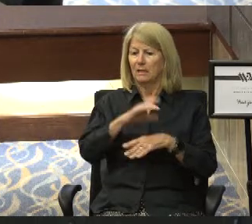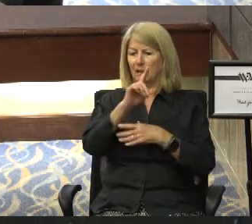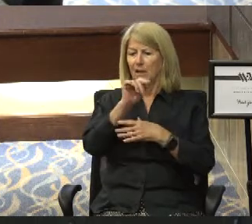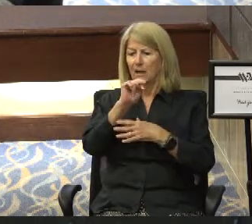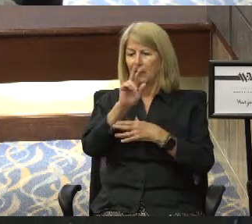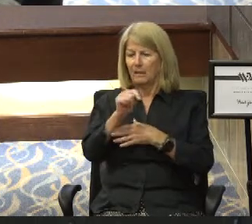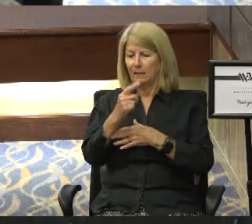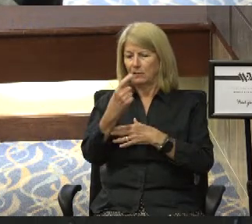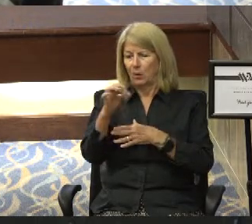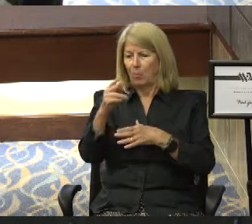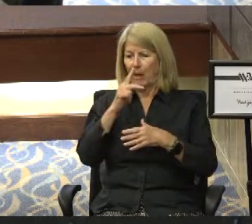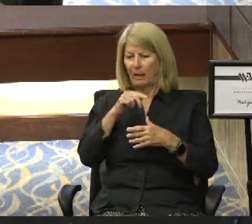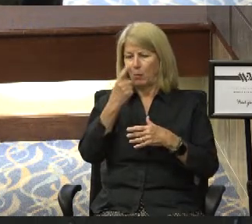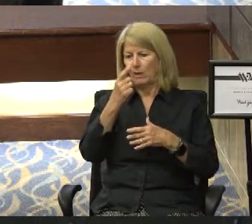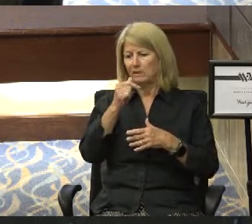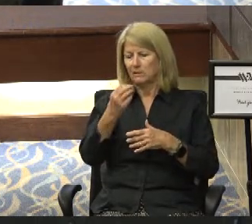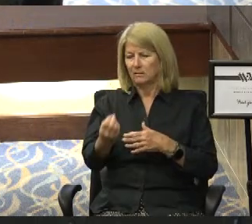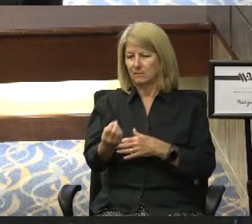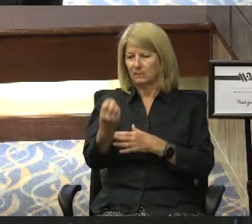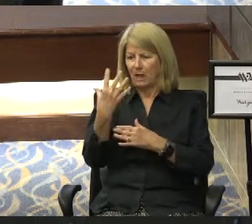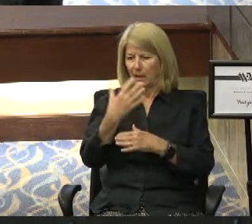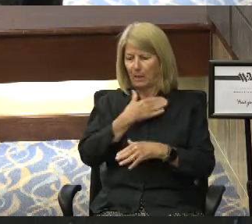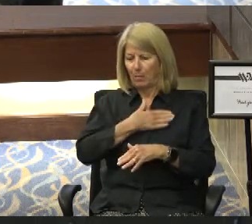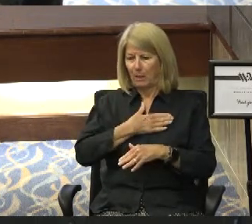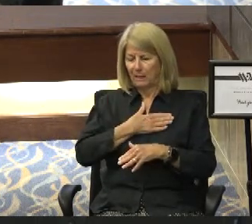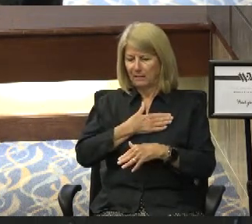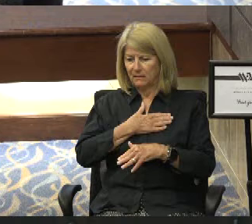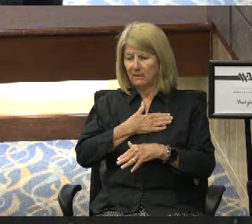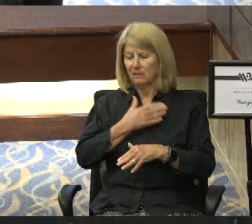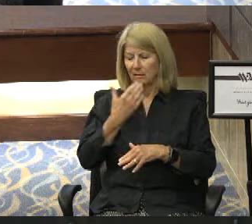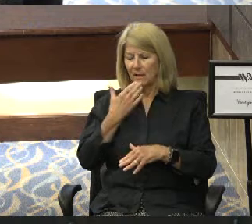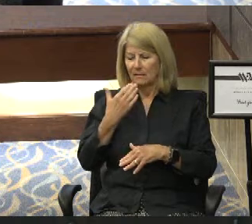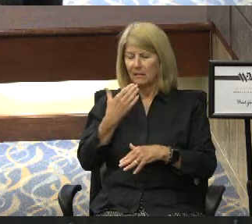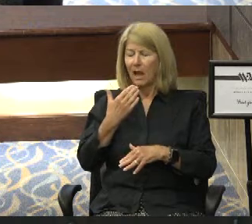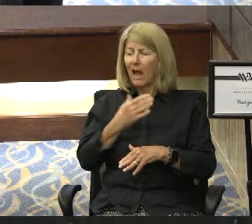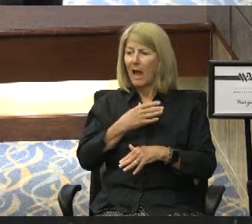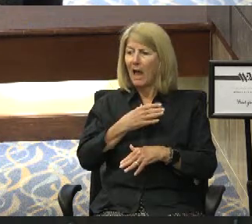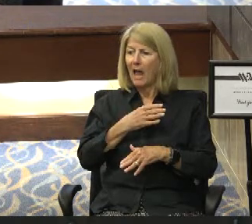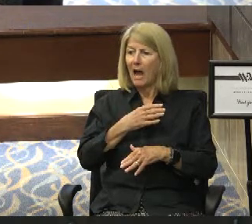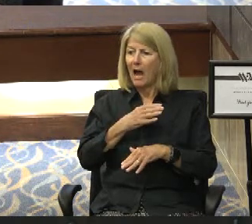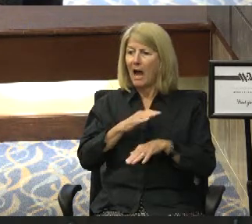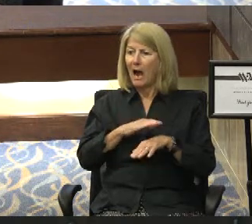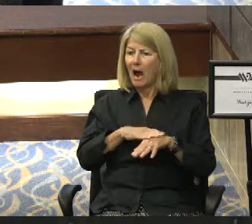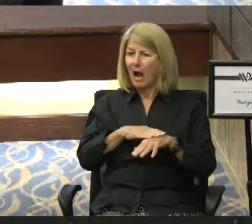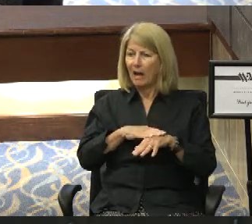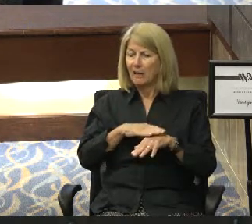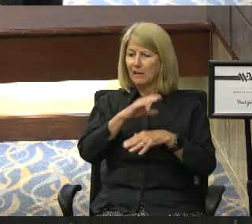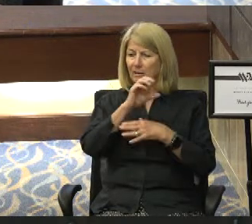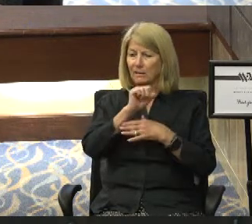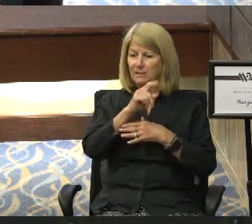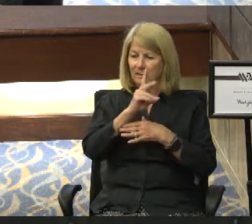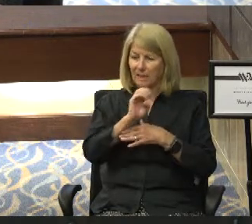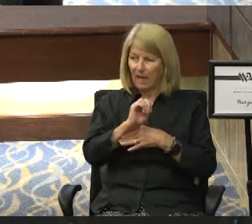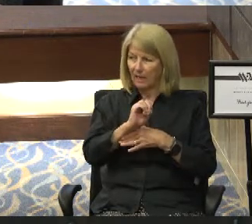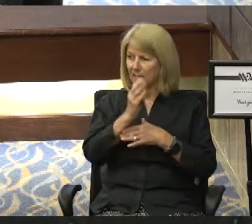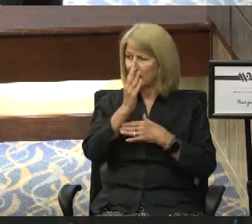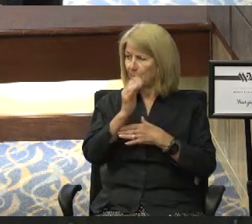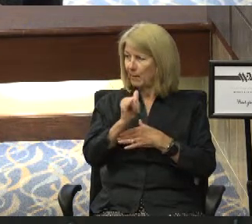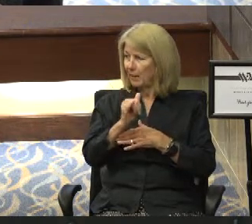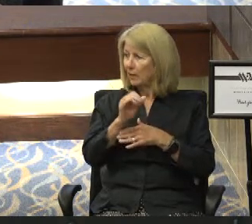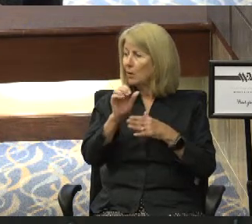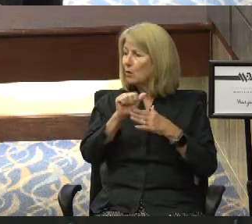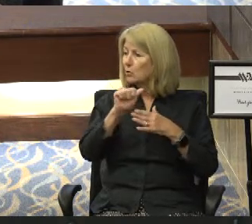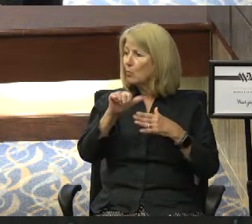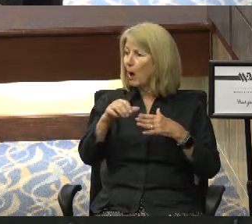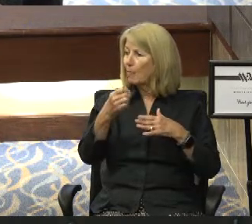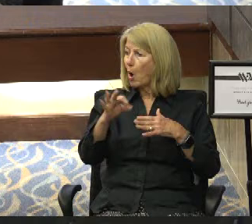just go back one slide, please? Thanks. On the site being, the drop-off site